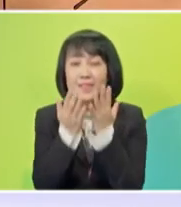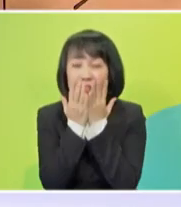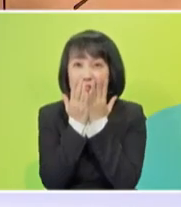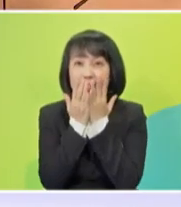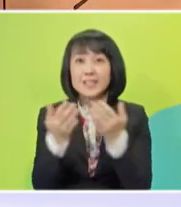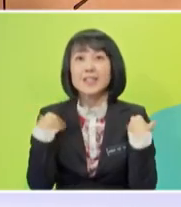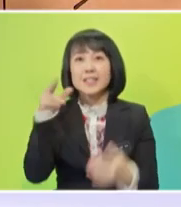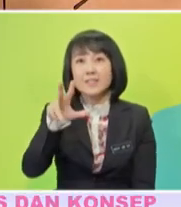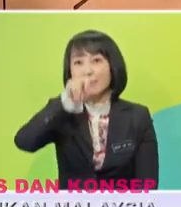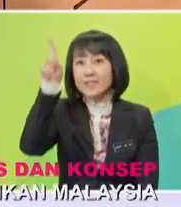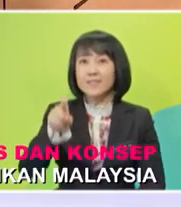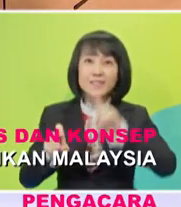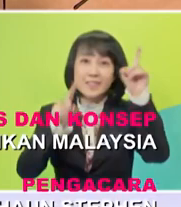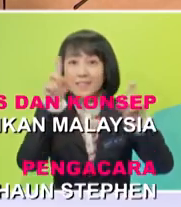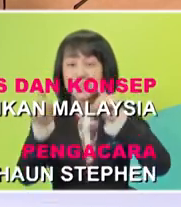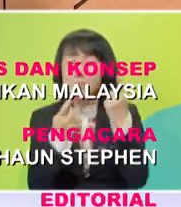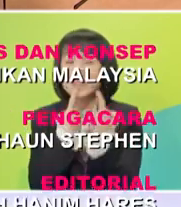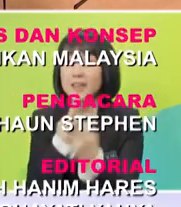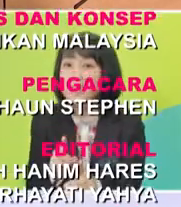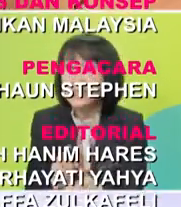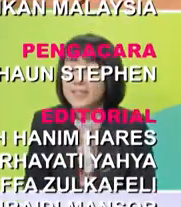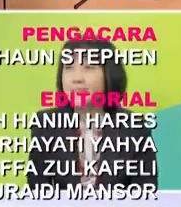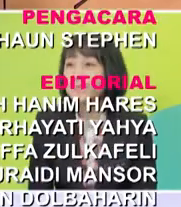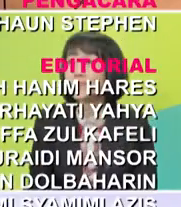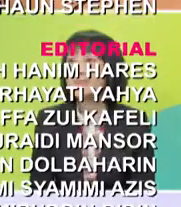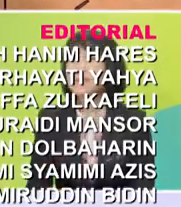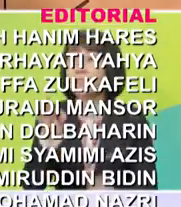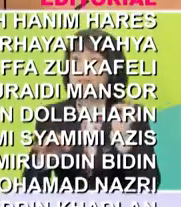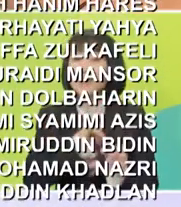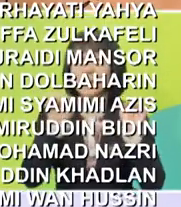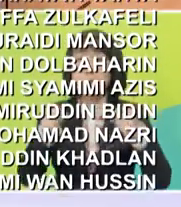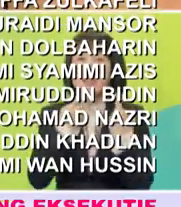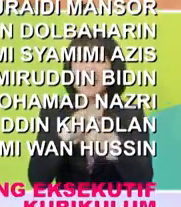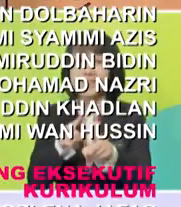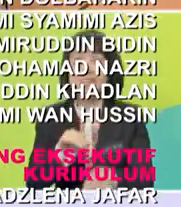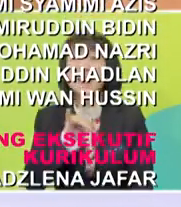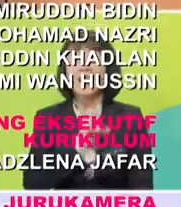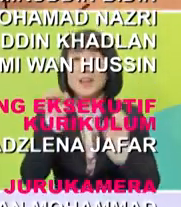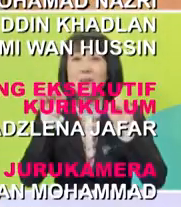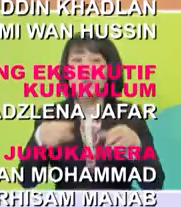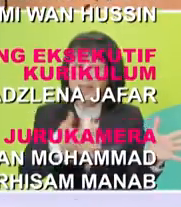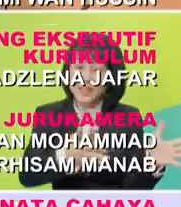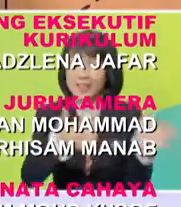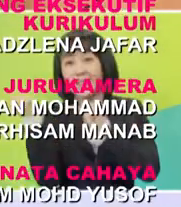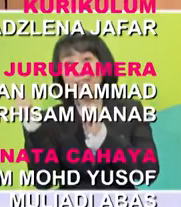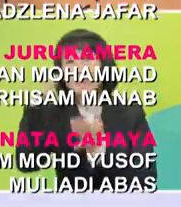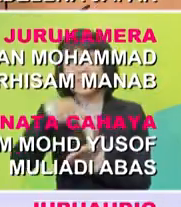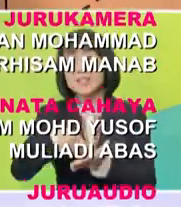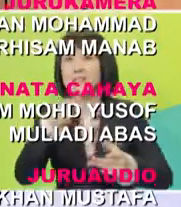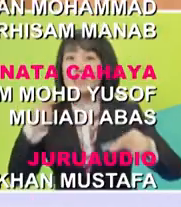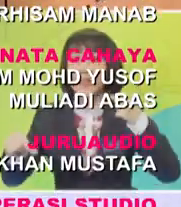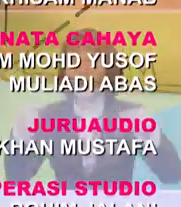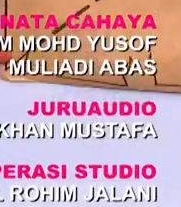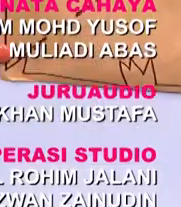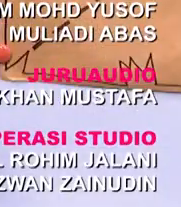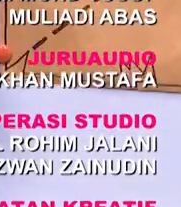three questions that I have to answer. Okay. And if I get to answer this correctly, I get to leave this game. Let me see.